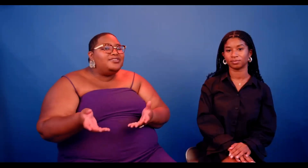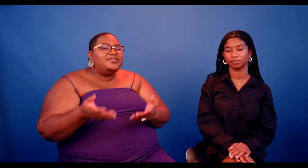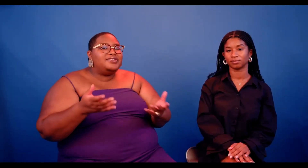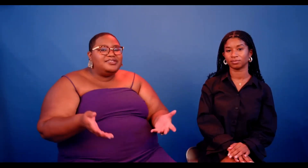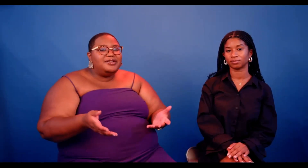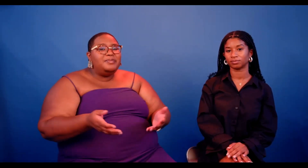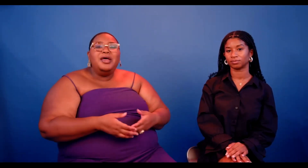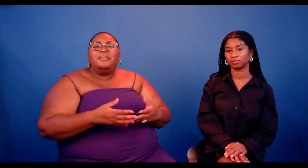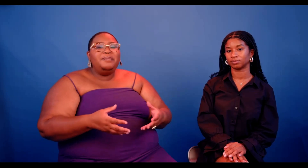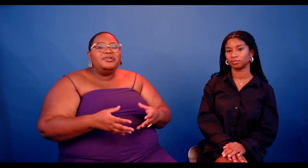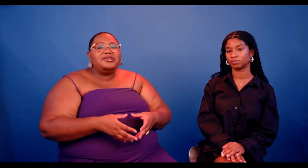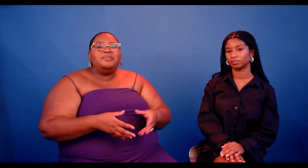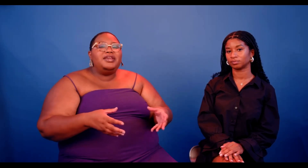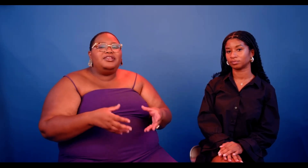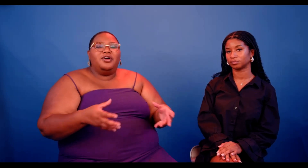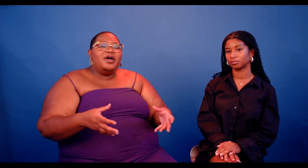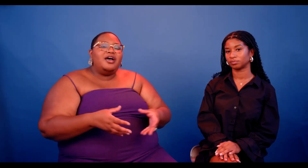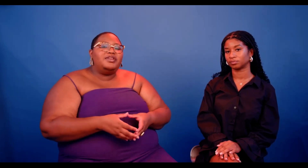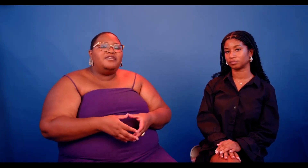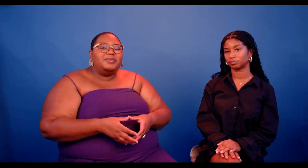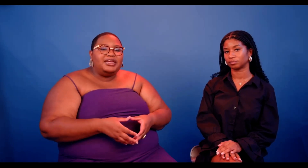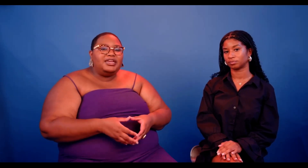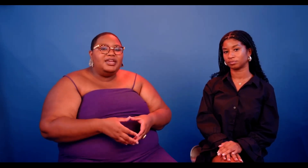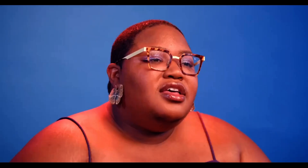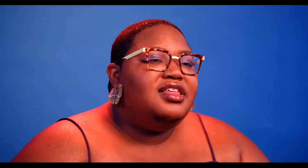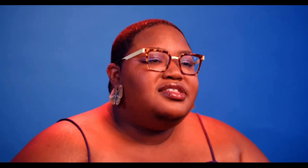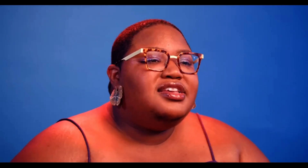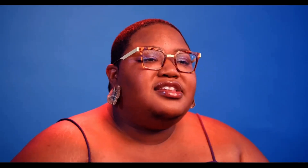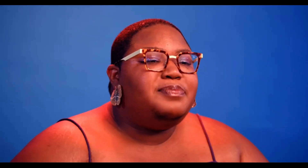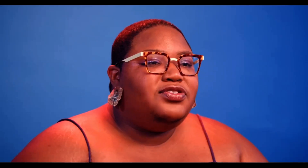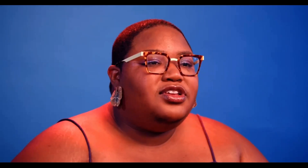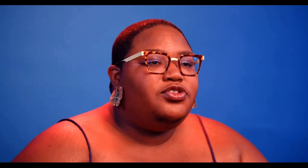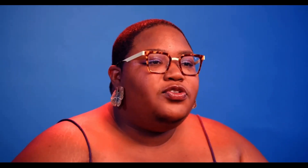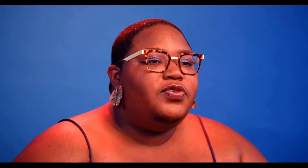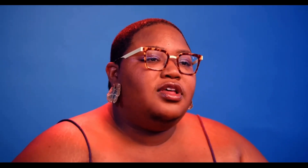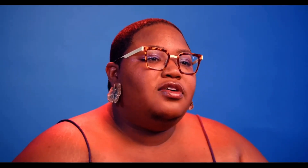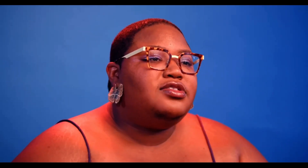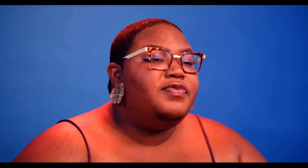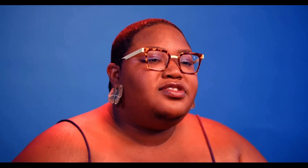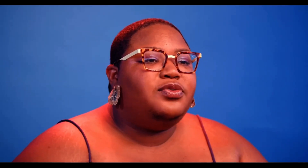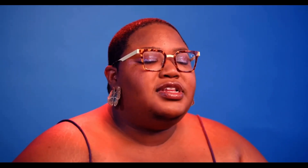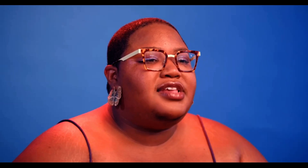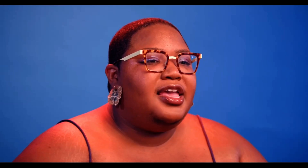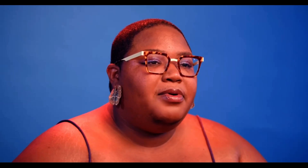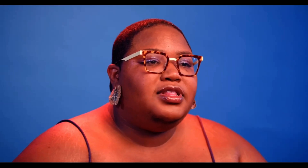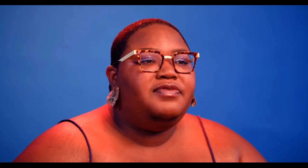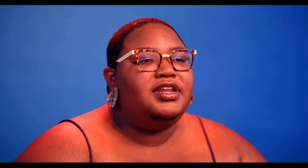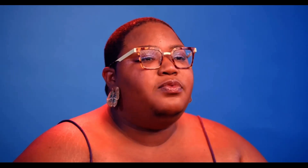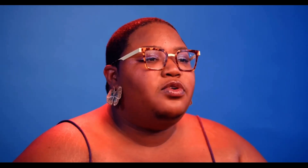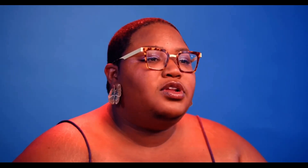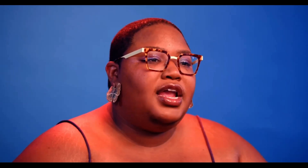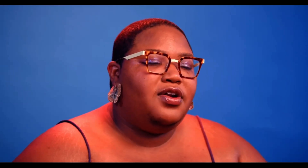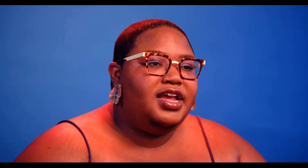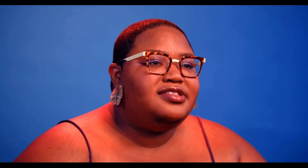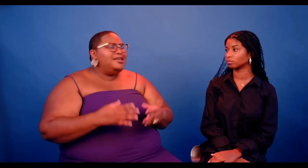this fractured system, people simply don't have enough money. This is especially true for those of us who are disabled, living